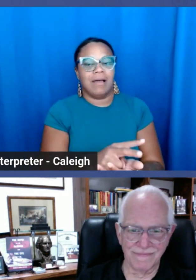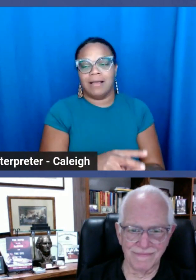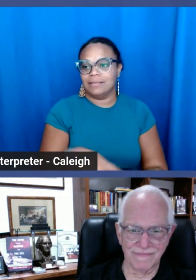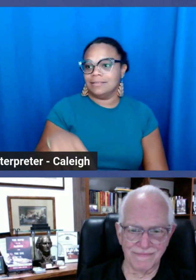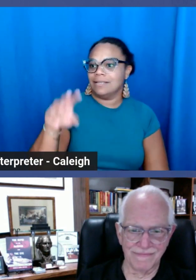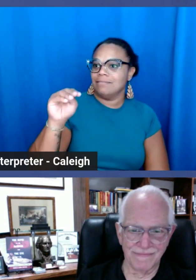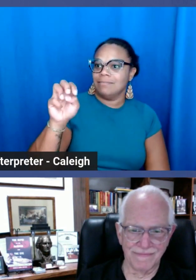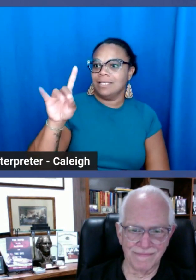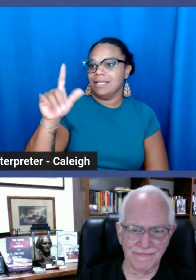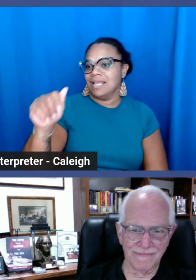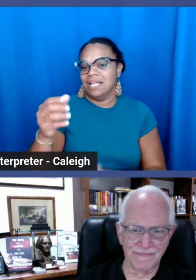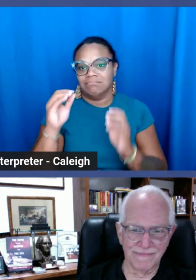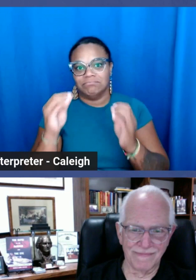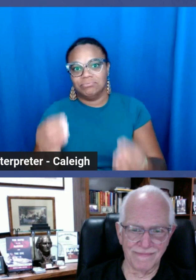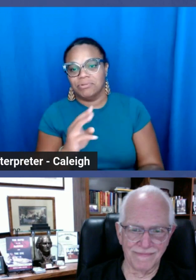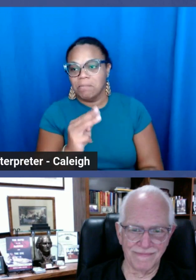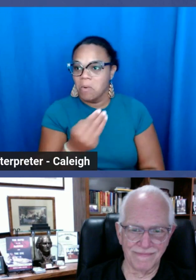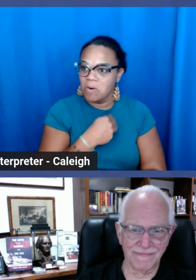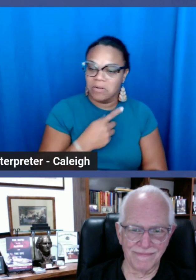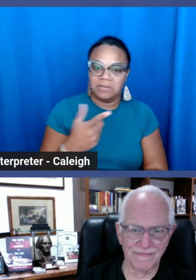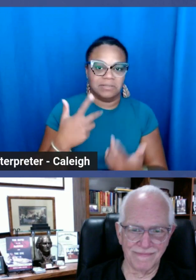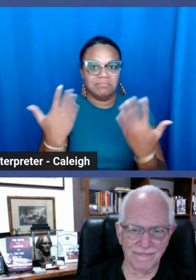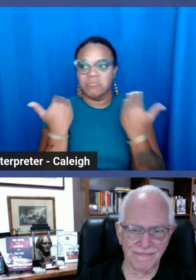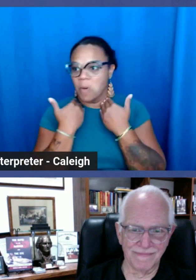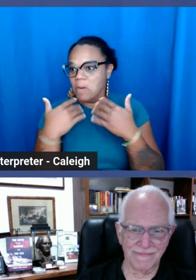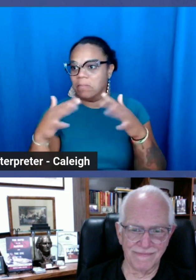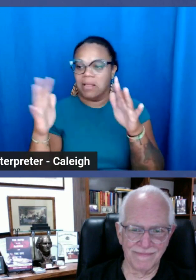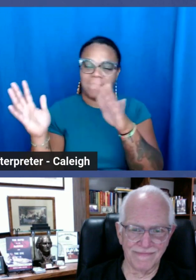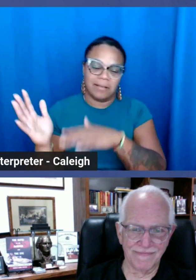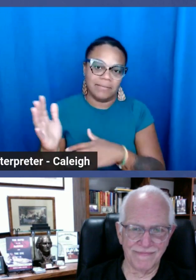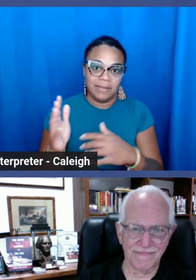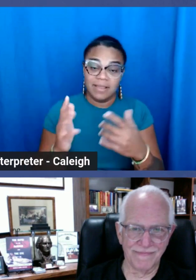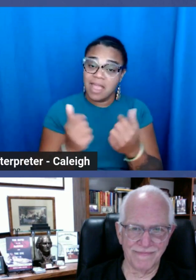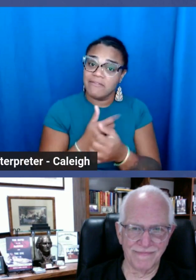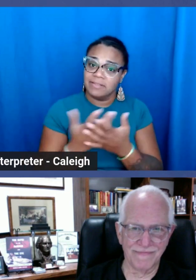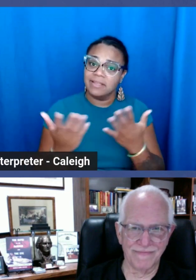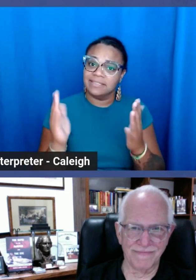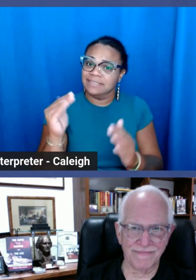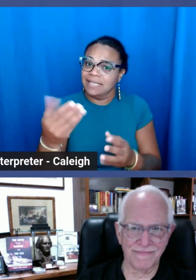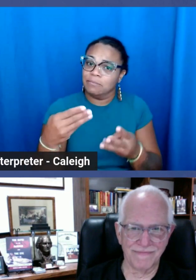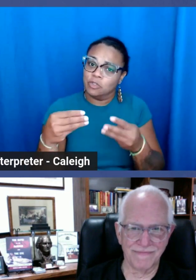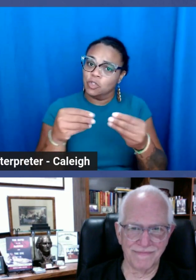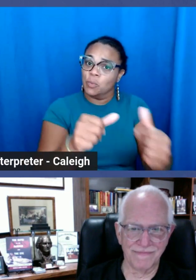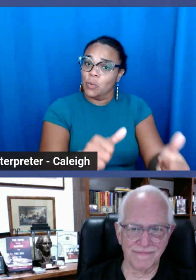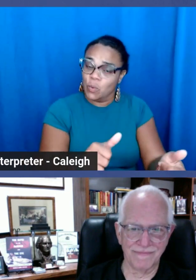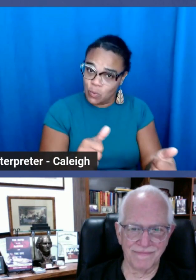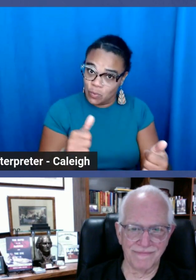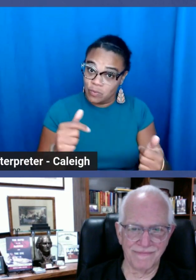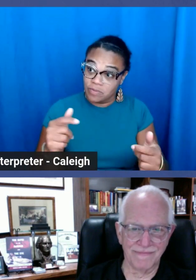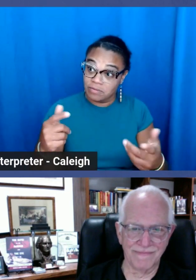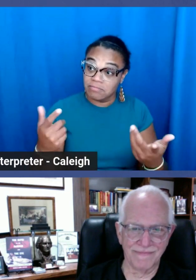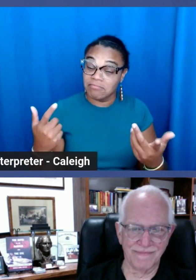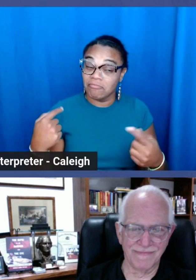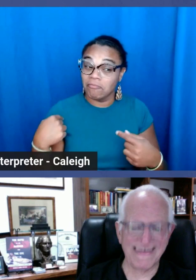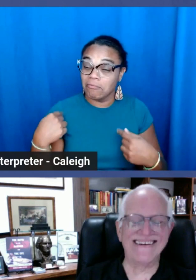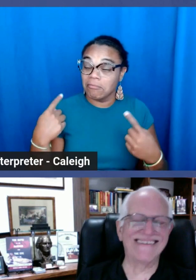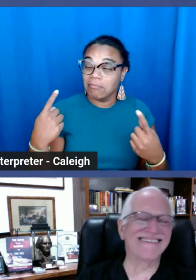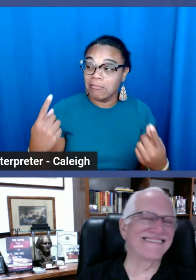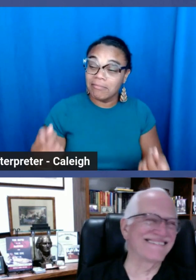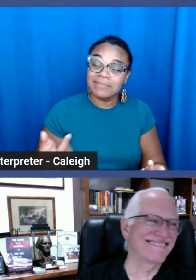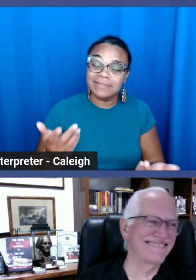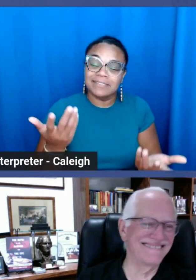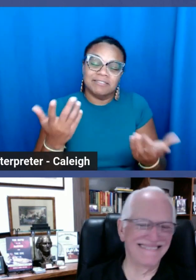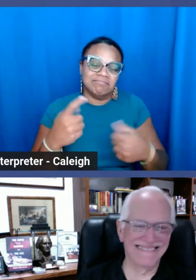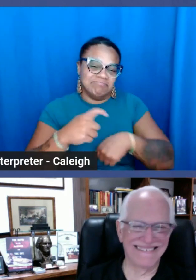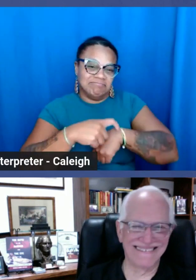media basically went broke, and things were going smoothly for a while. So we were about due for one of these